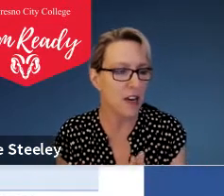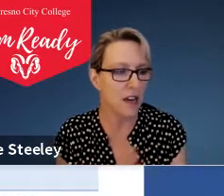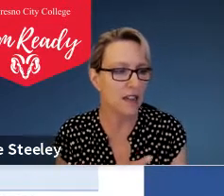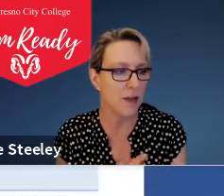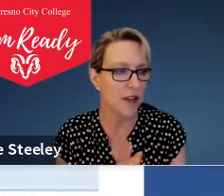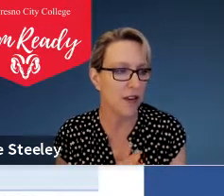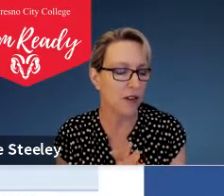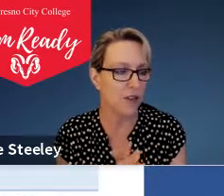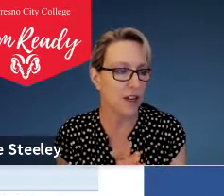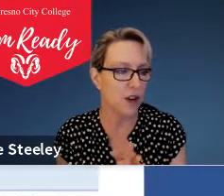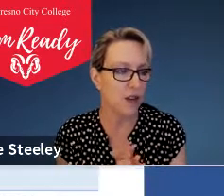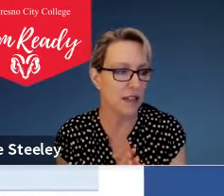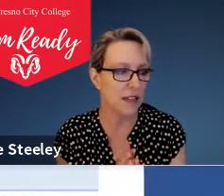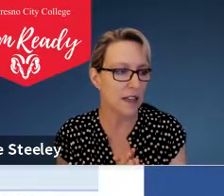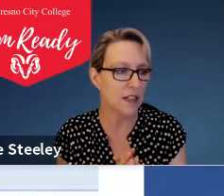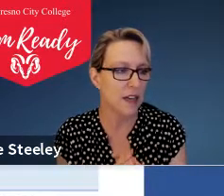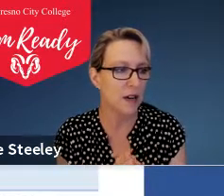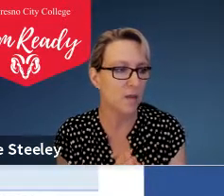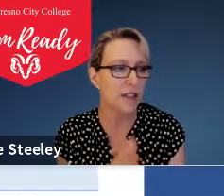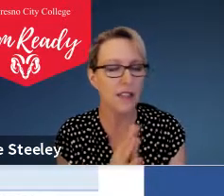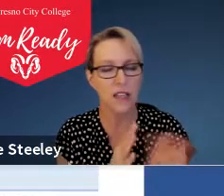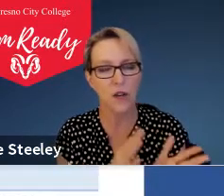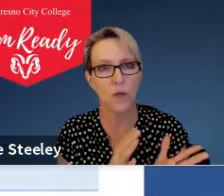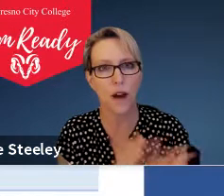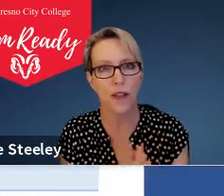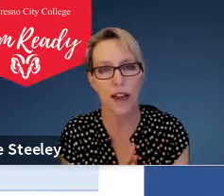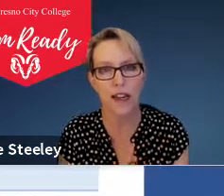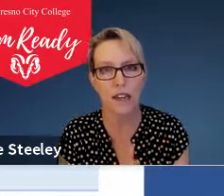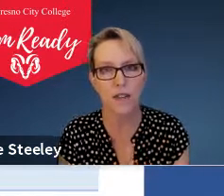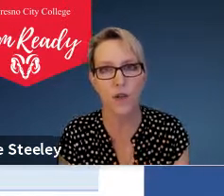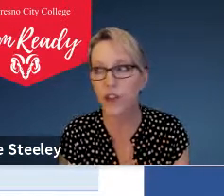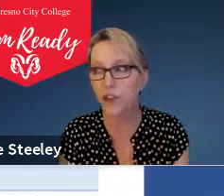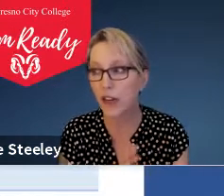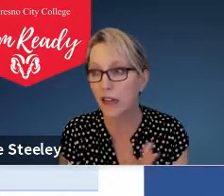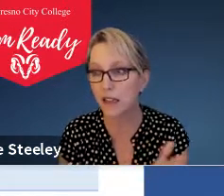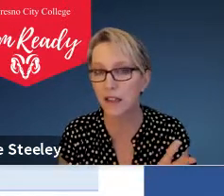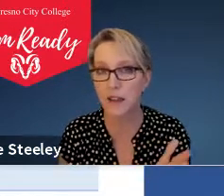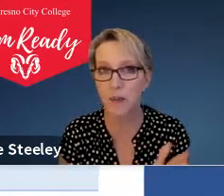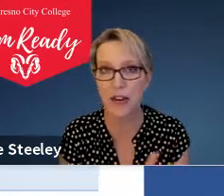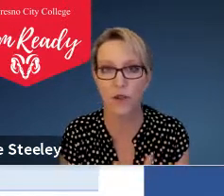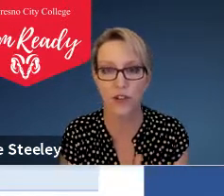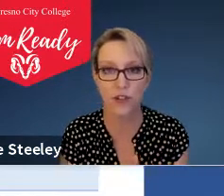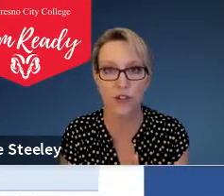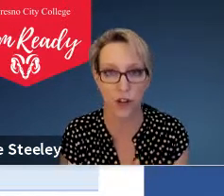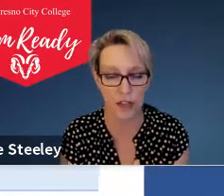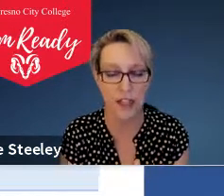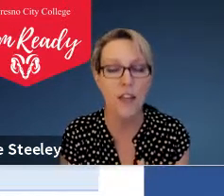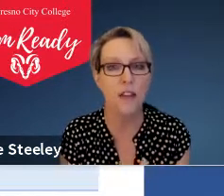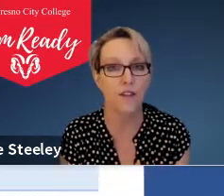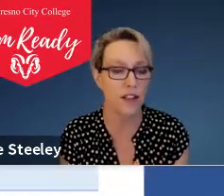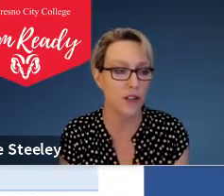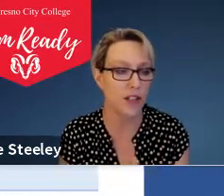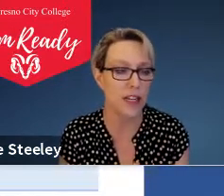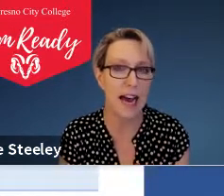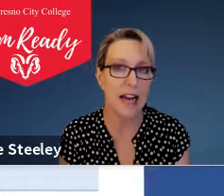Linda, and some other of those video lessons. This is the only one that is for students. This is a paid for service